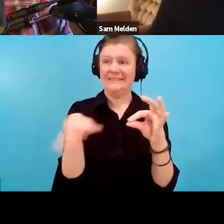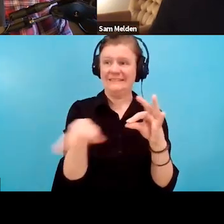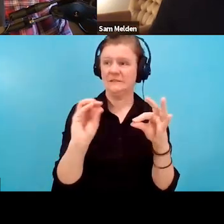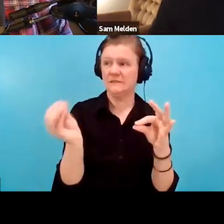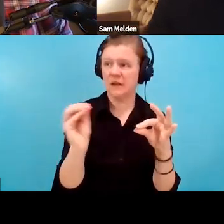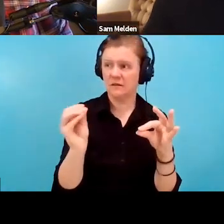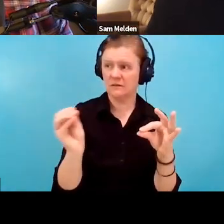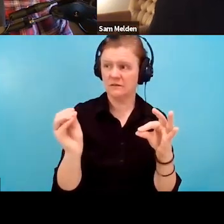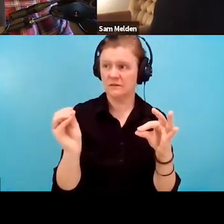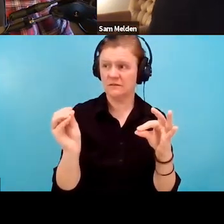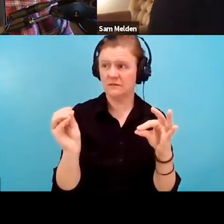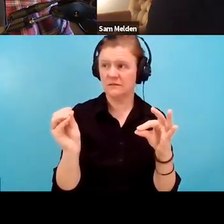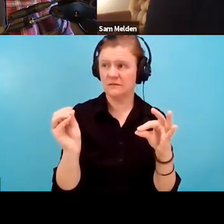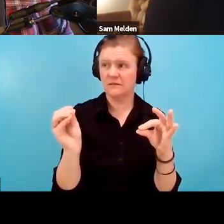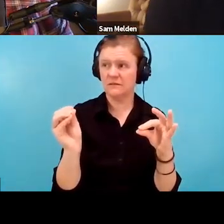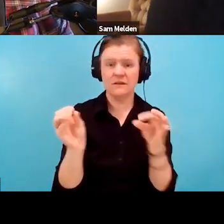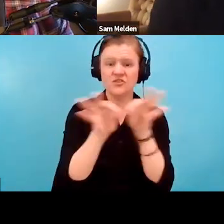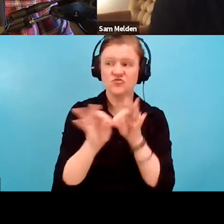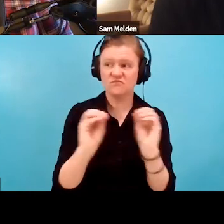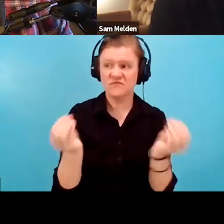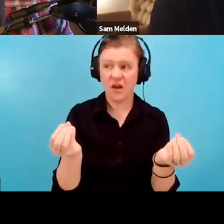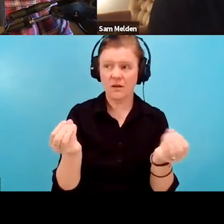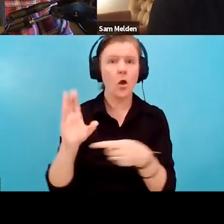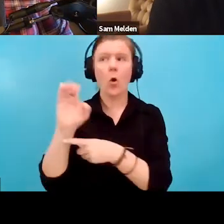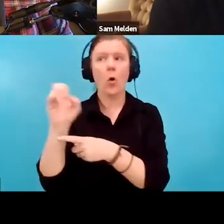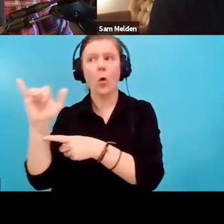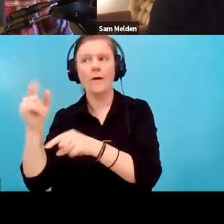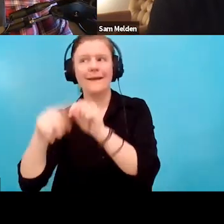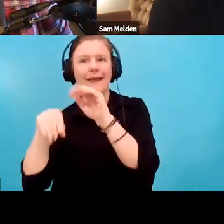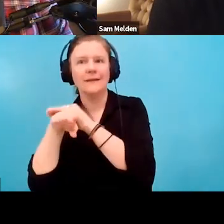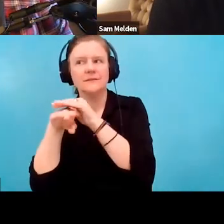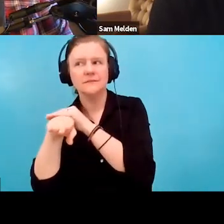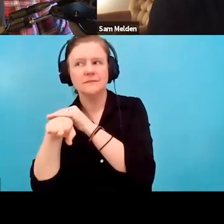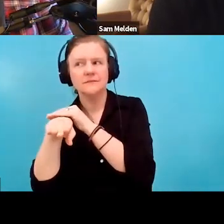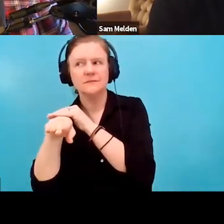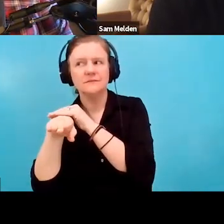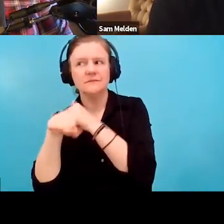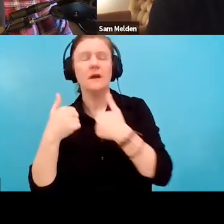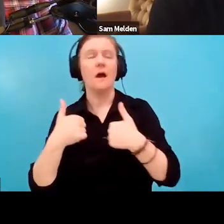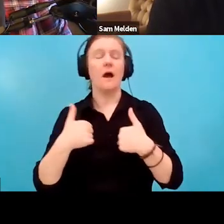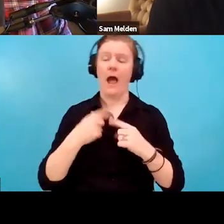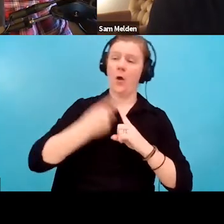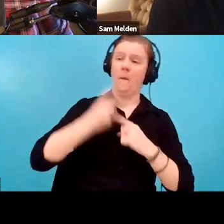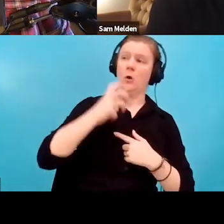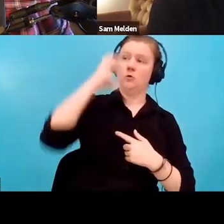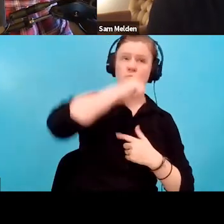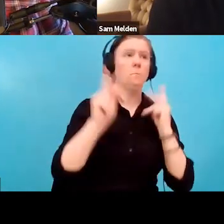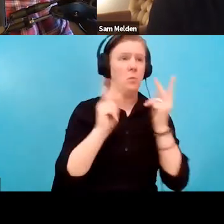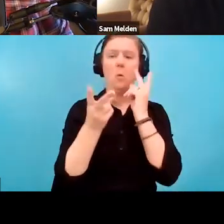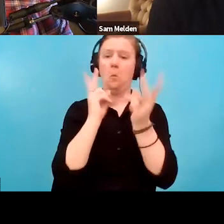a couple of words beneath it, assuming that someone has visually seen the picture, taken in all of the context they can take in, and see